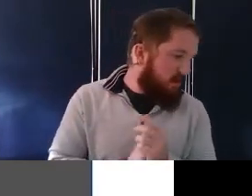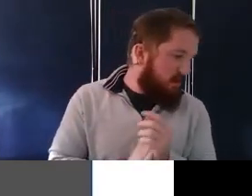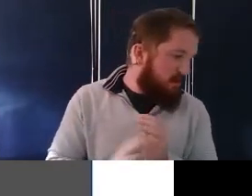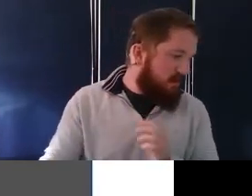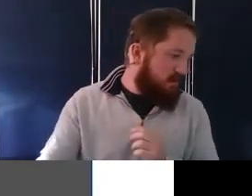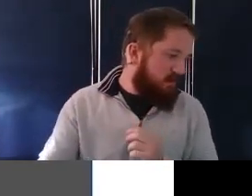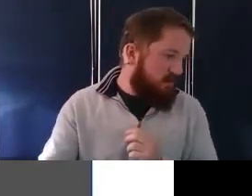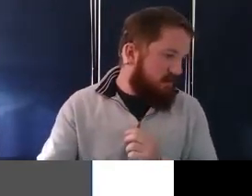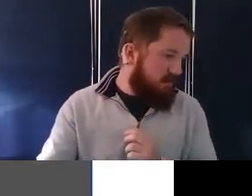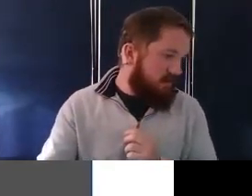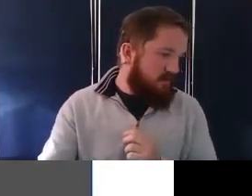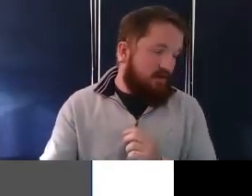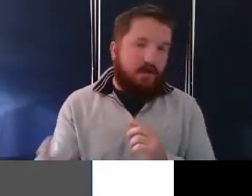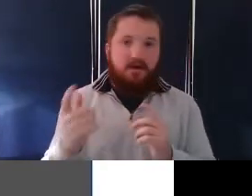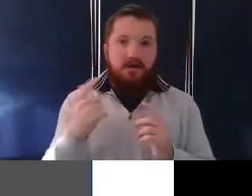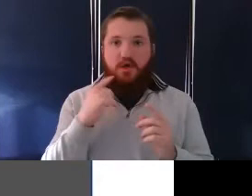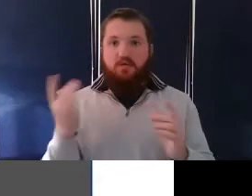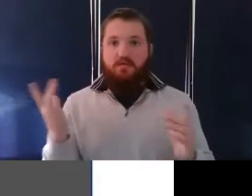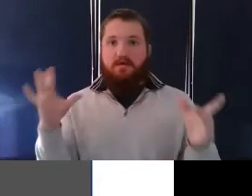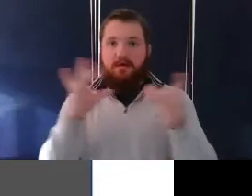change the size rotation as well.